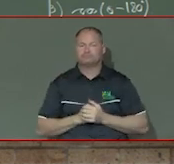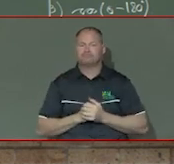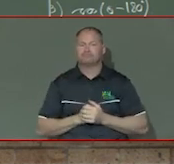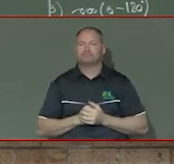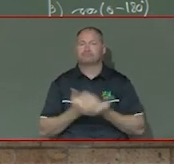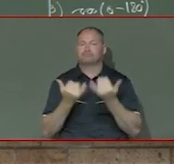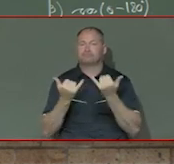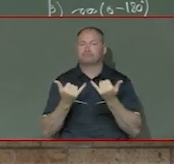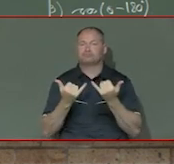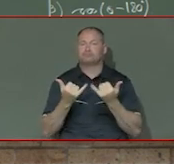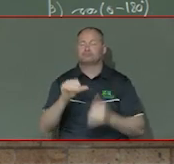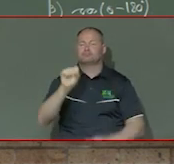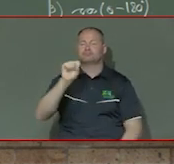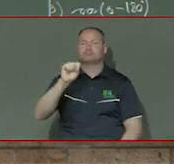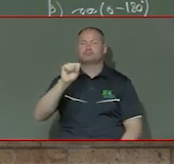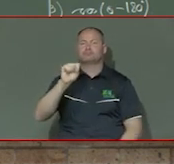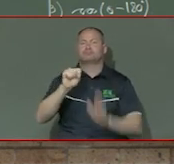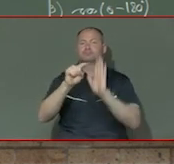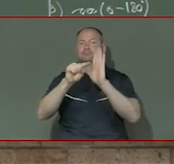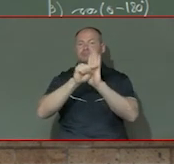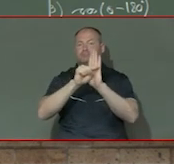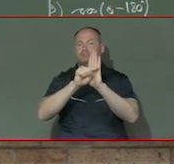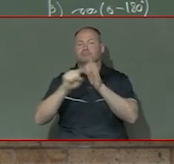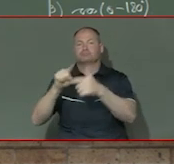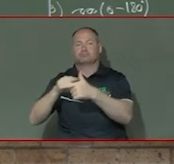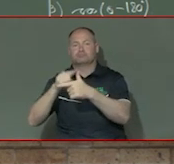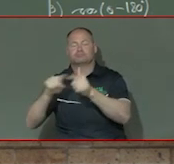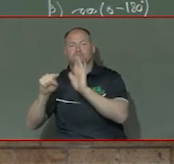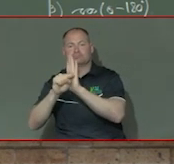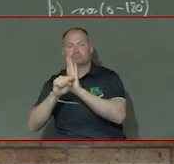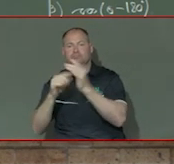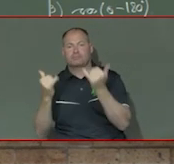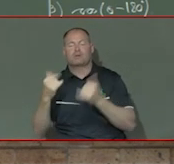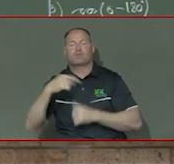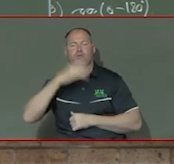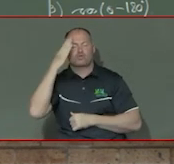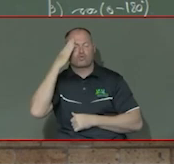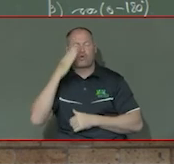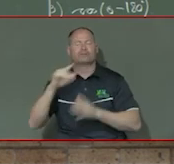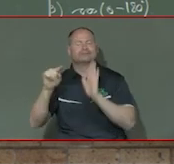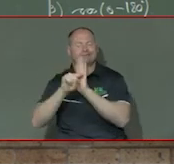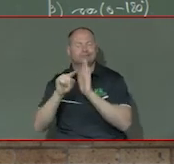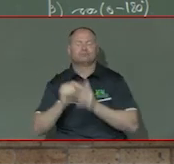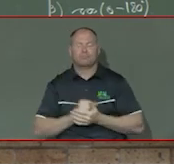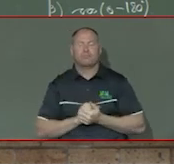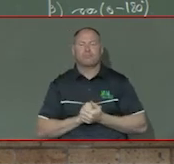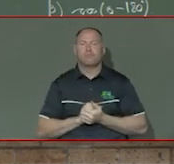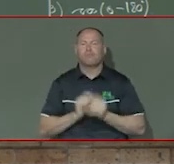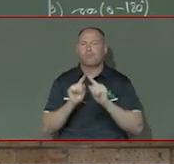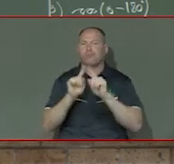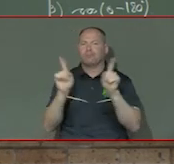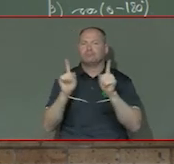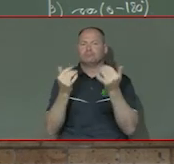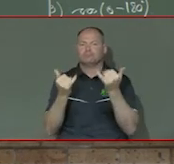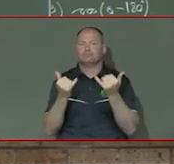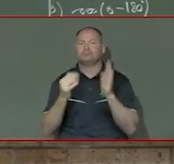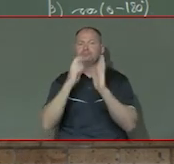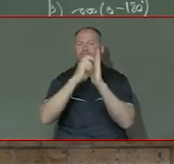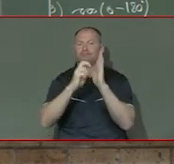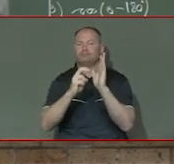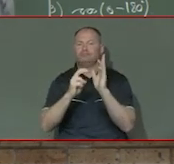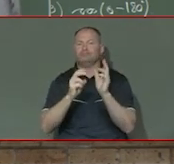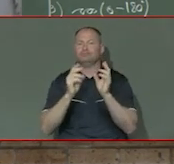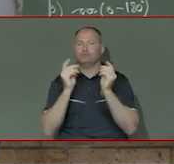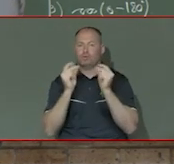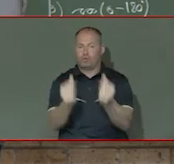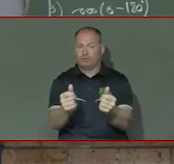sine of negative an angle is negative the sine of the angle, correct? But I'm going to teach you a quick rule. I